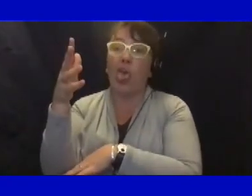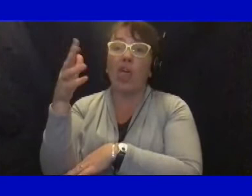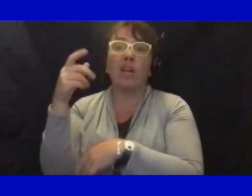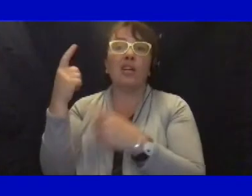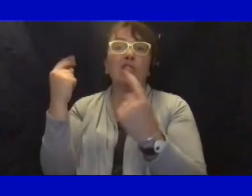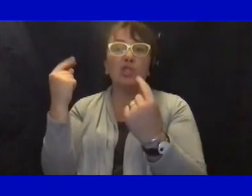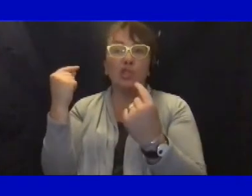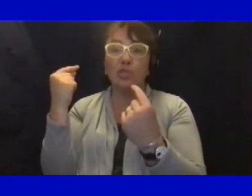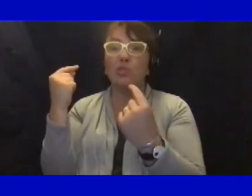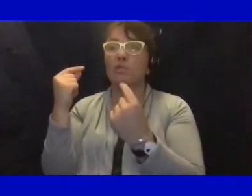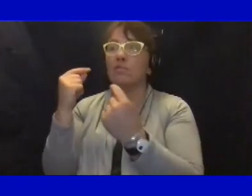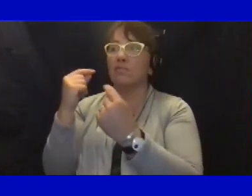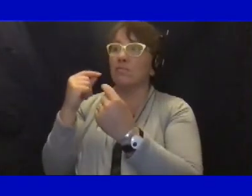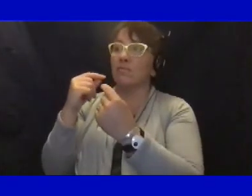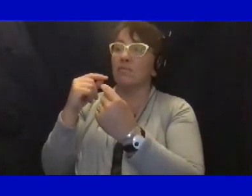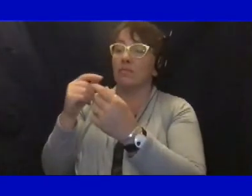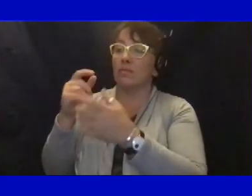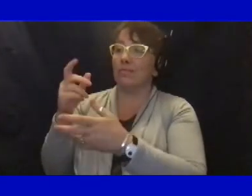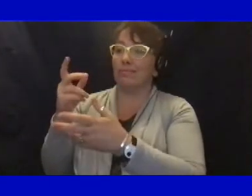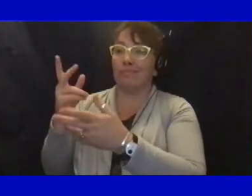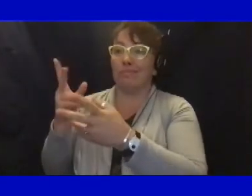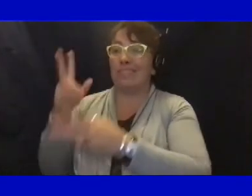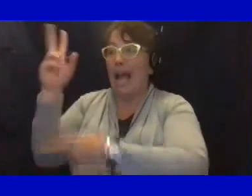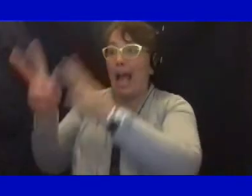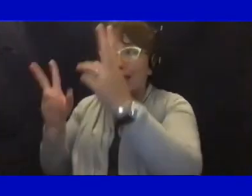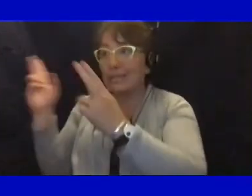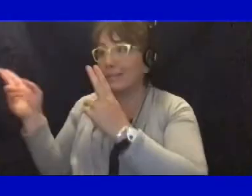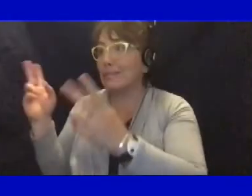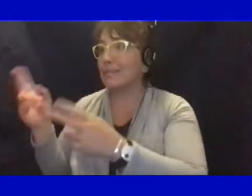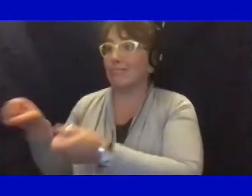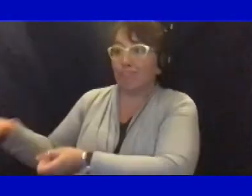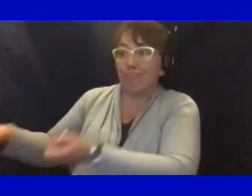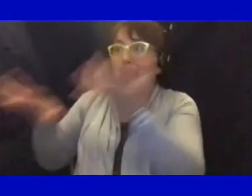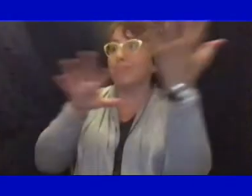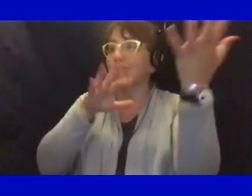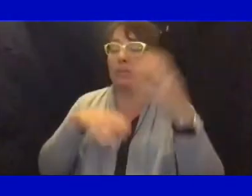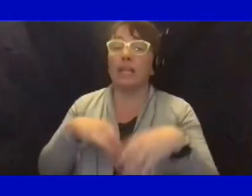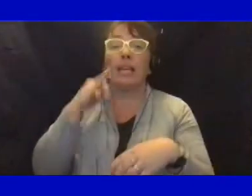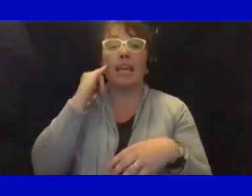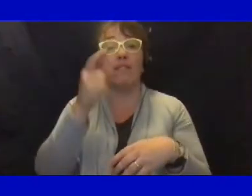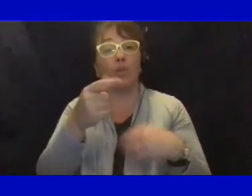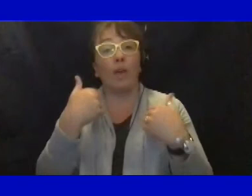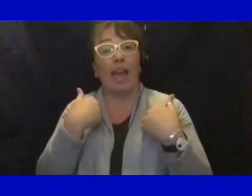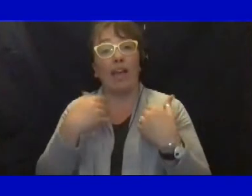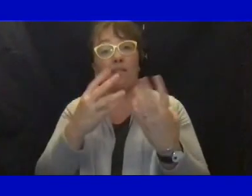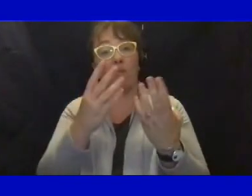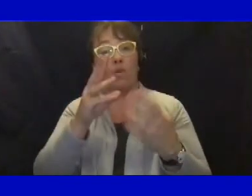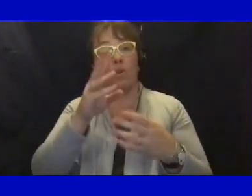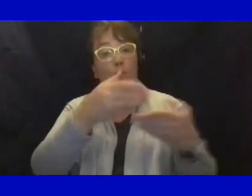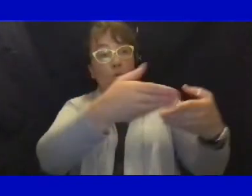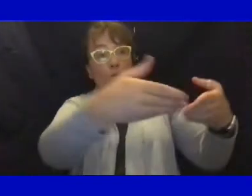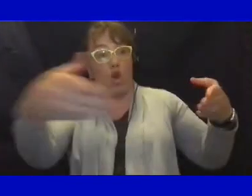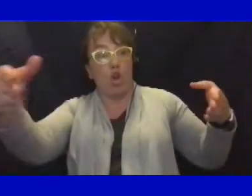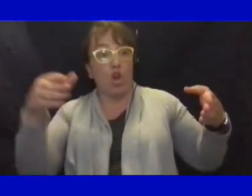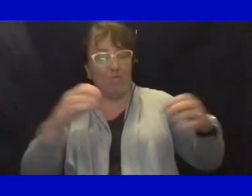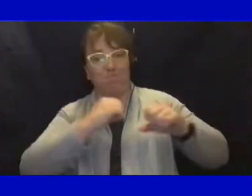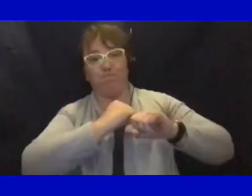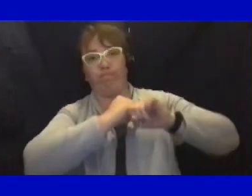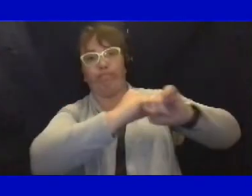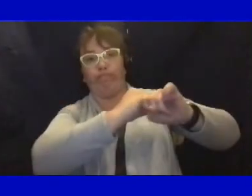want to make sure weep holes on your fences and if you have retaining walls are all clear so that they function. And you're going to want to make sure